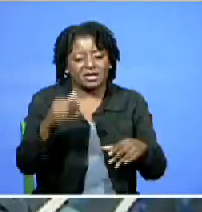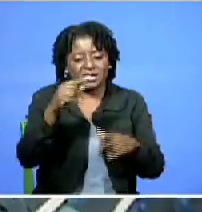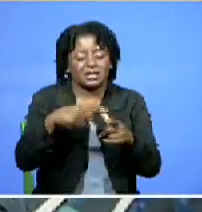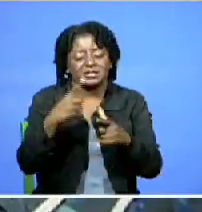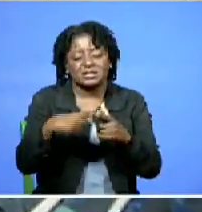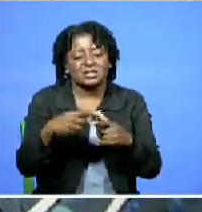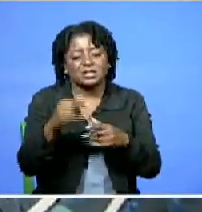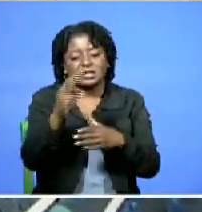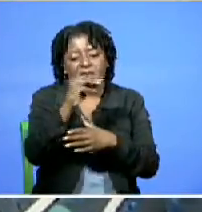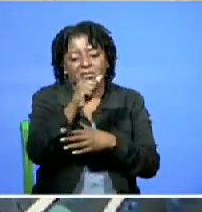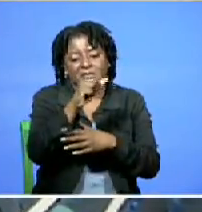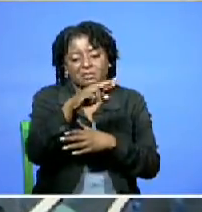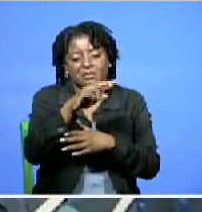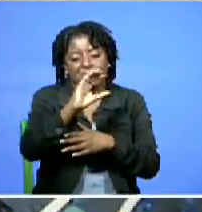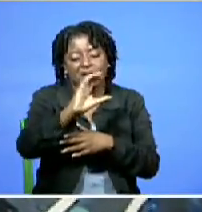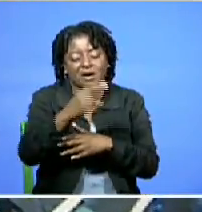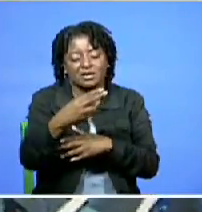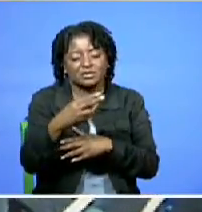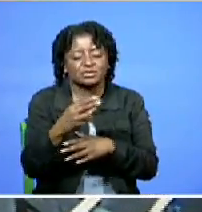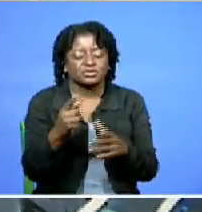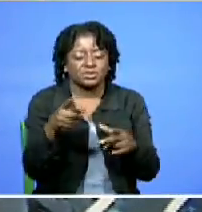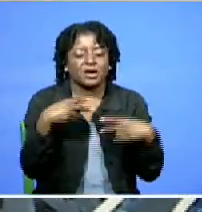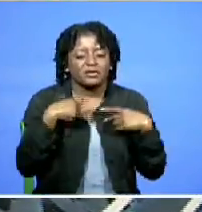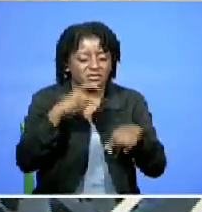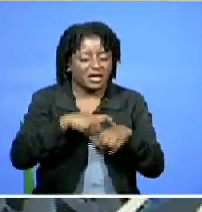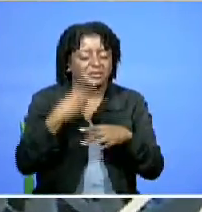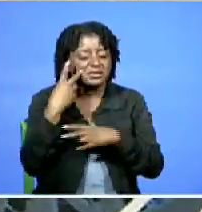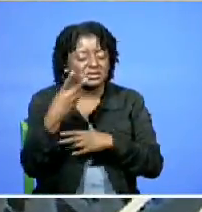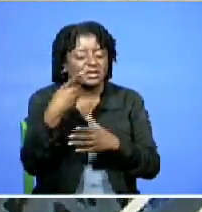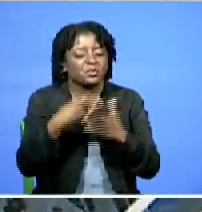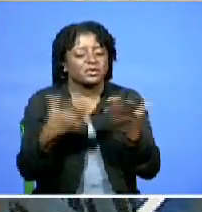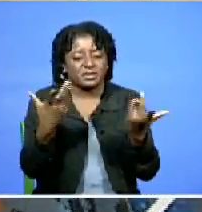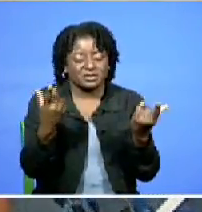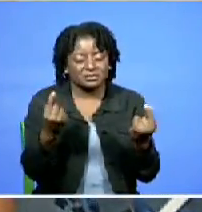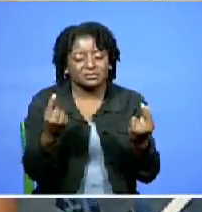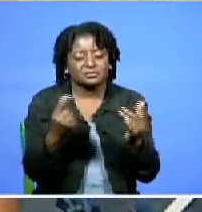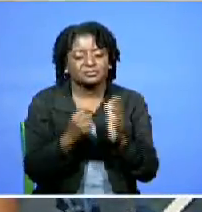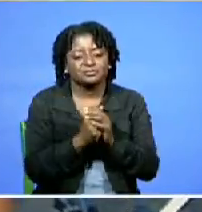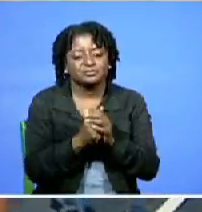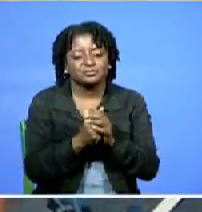those artists have come up with. Jiminy DeSwain for Catching the Feeling.